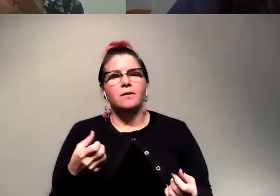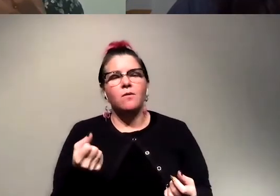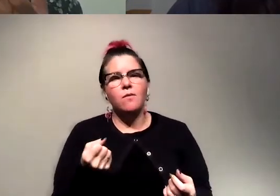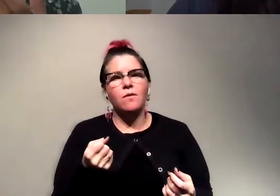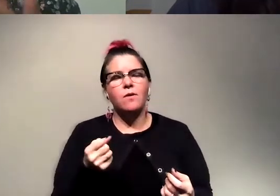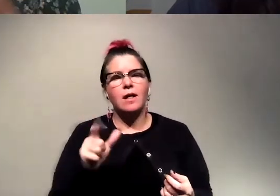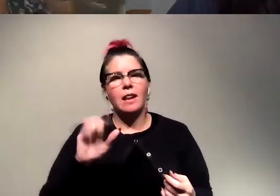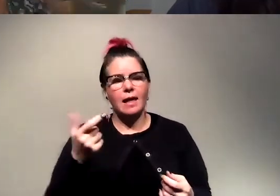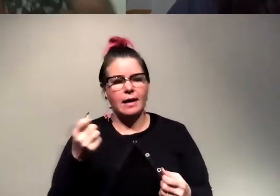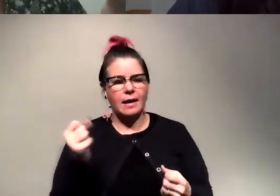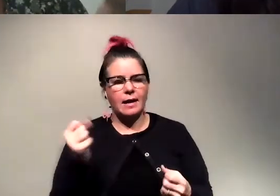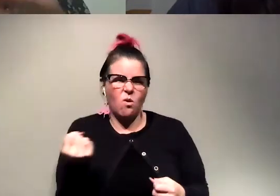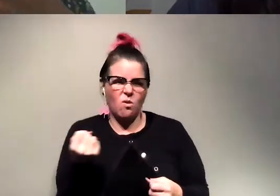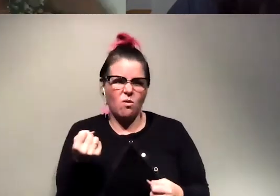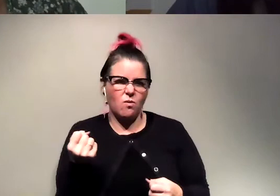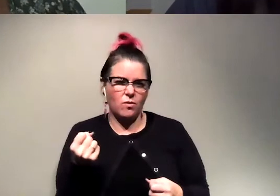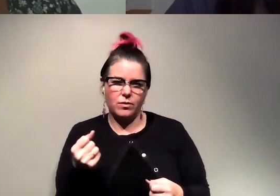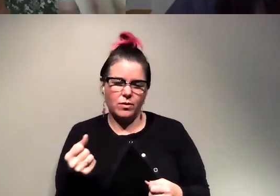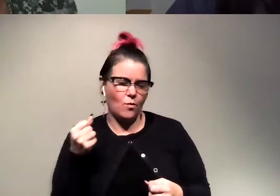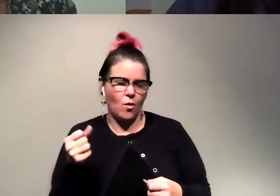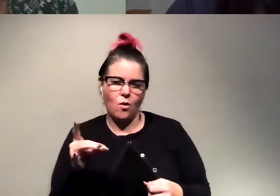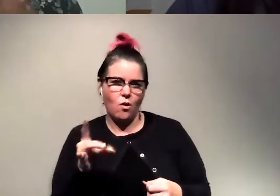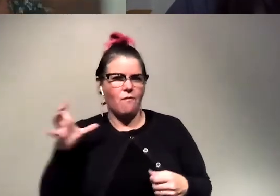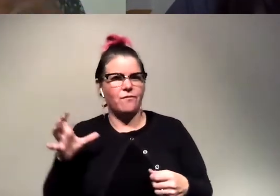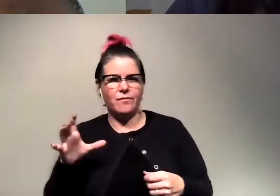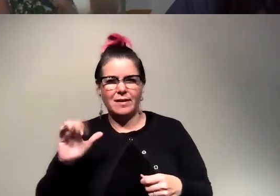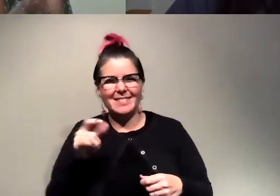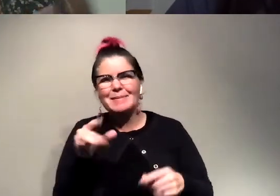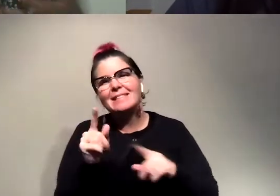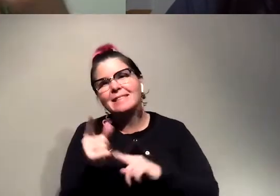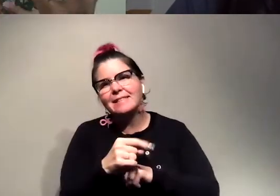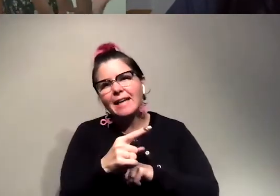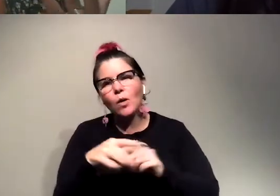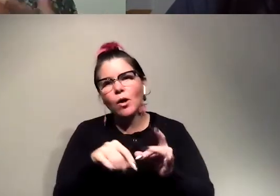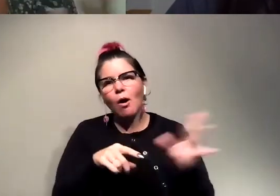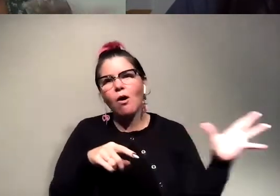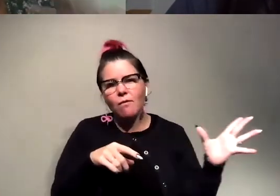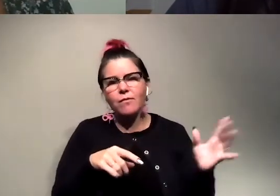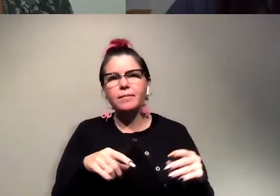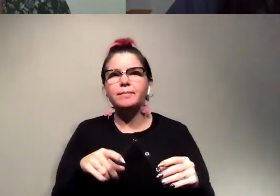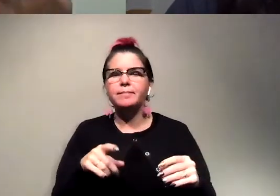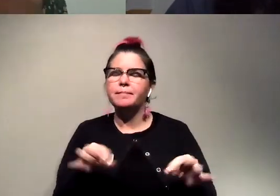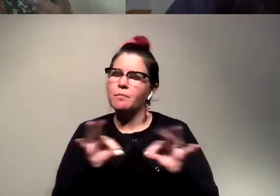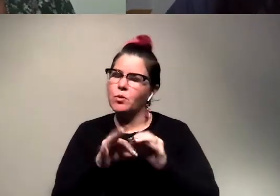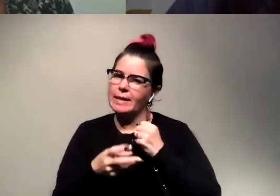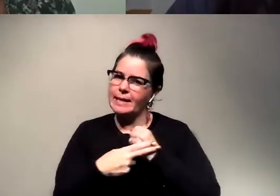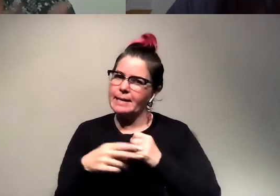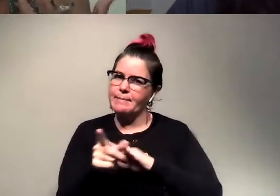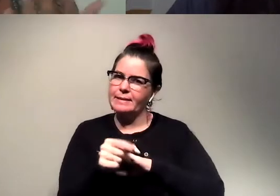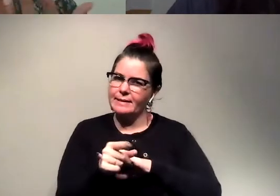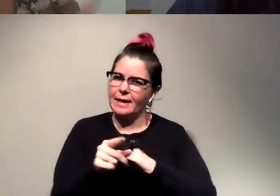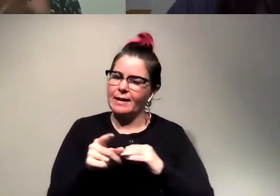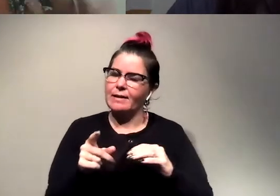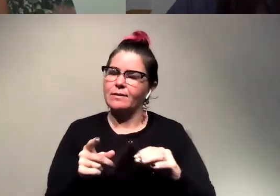leg. They won't drop their leg, like they'll drop their tail to escape. And they do need to keep their tails because that's an important way to escape from